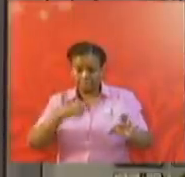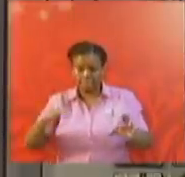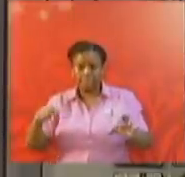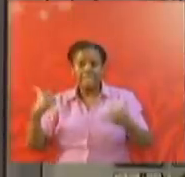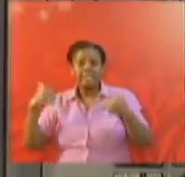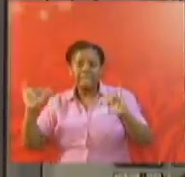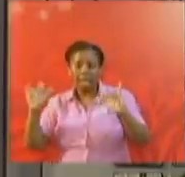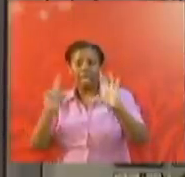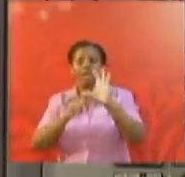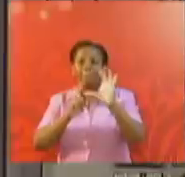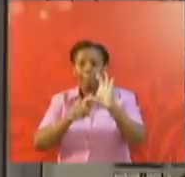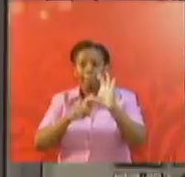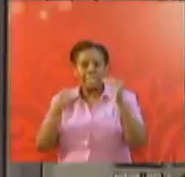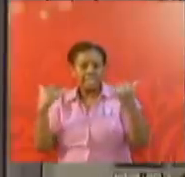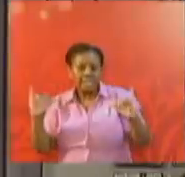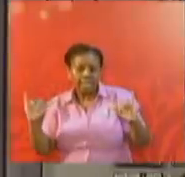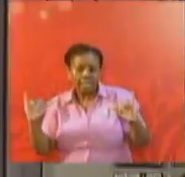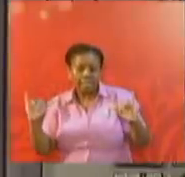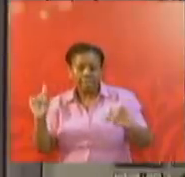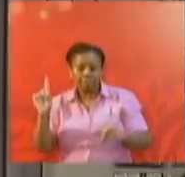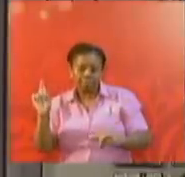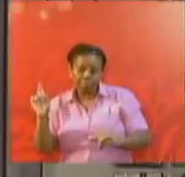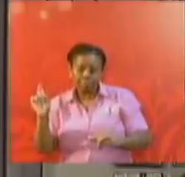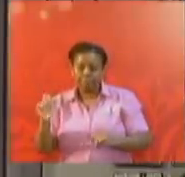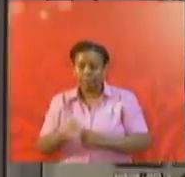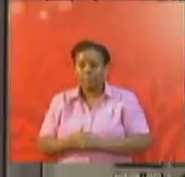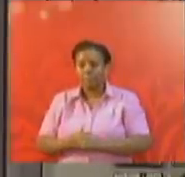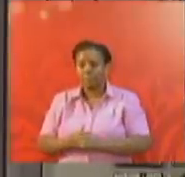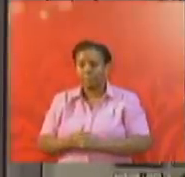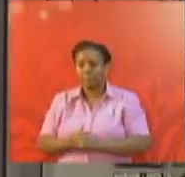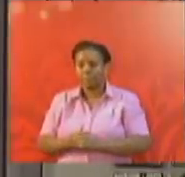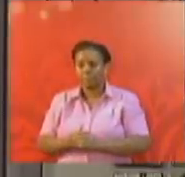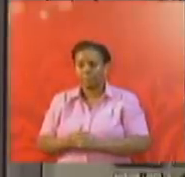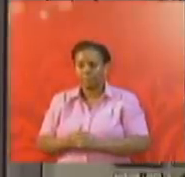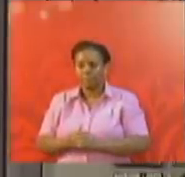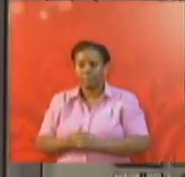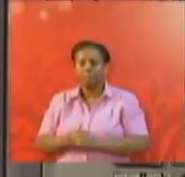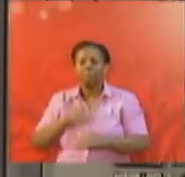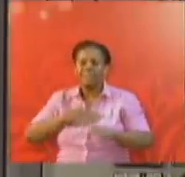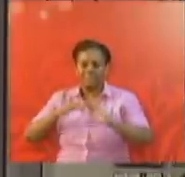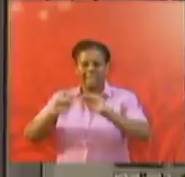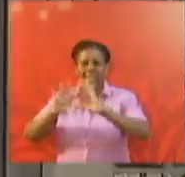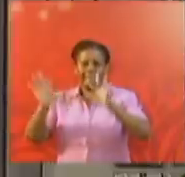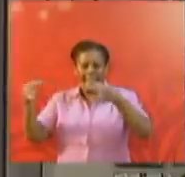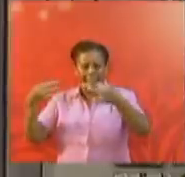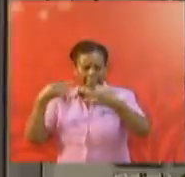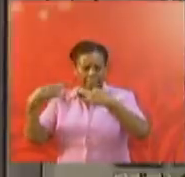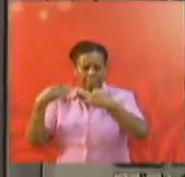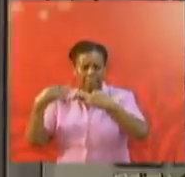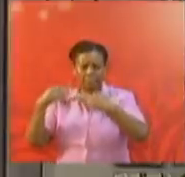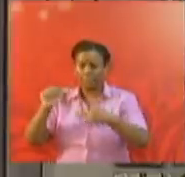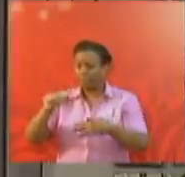for instance, in Nelson Mandela Park and so on. So we did do that clarification. The other question,